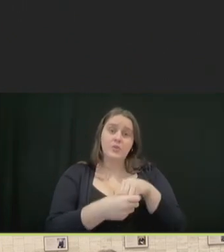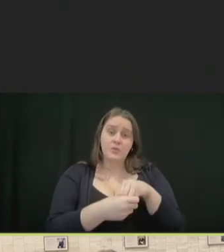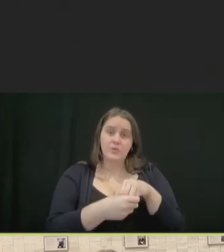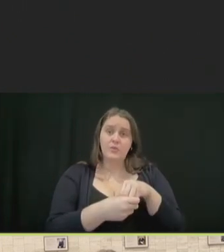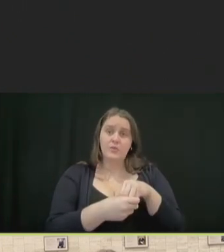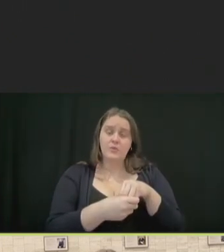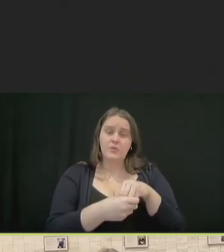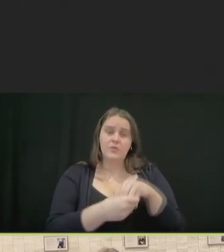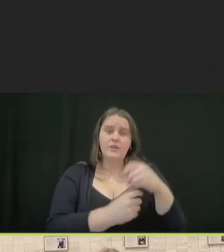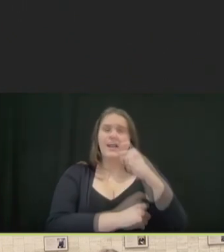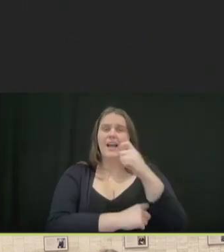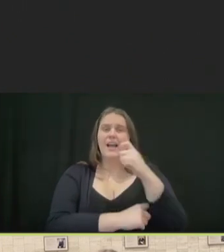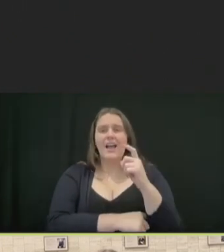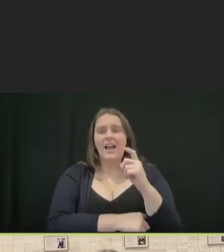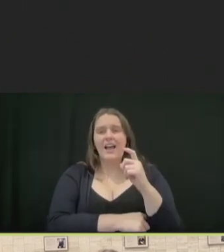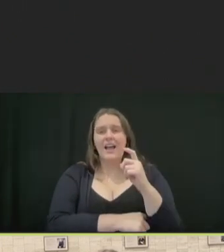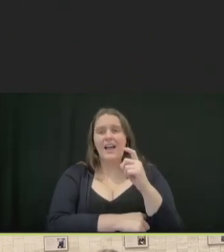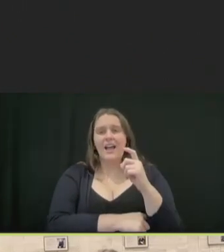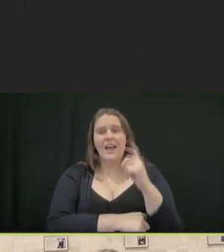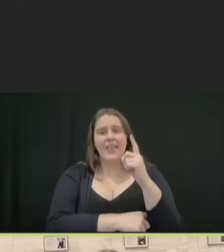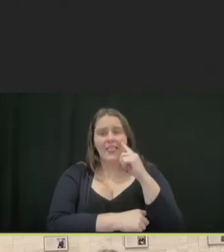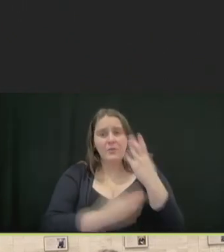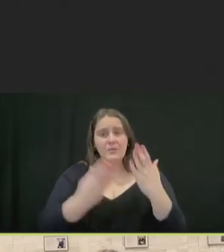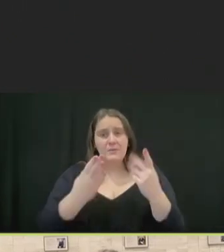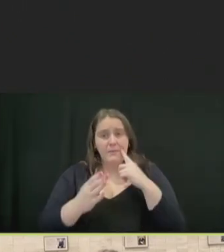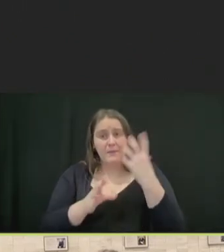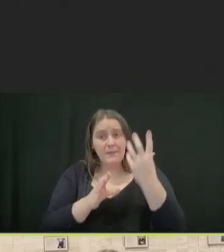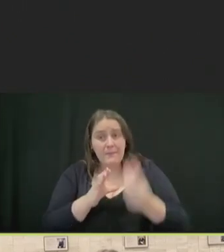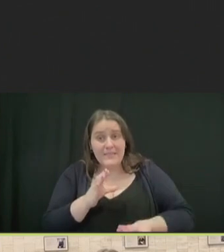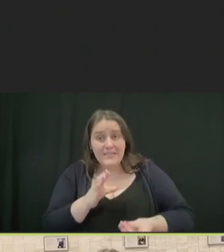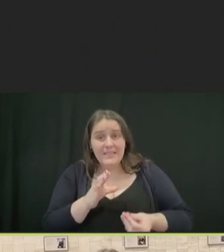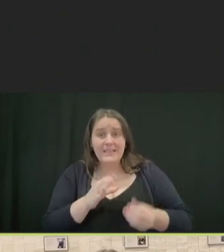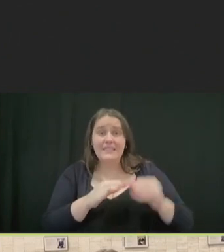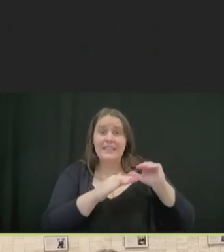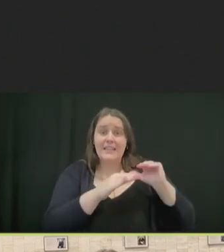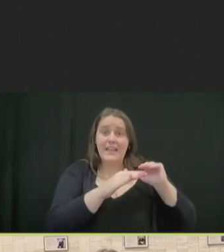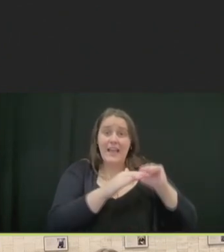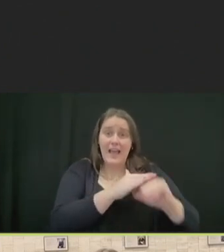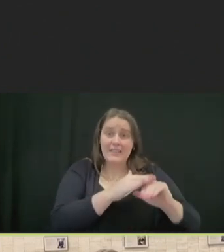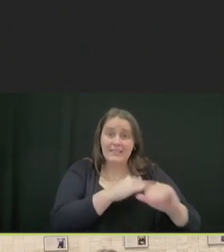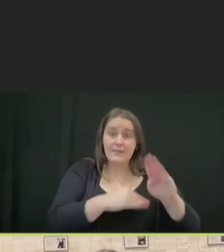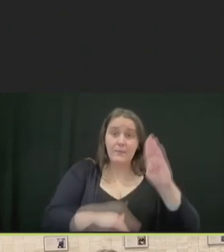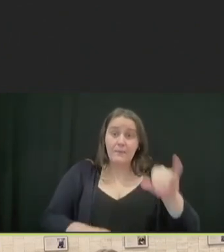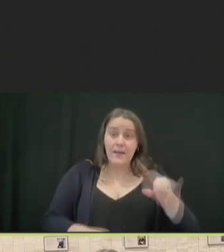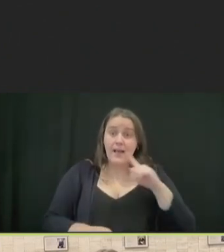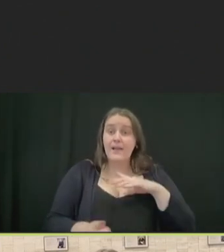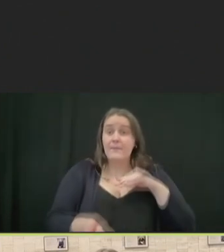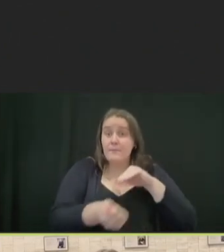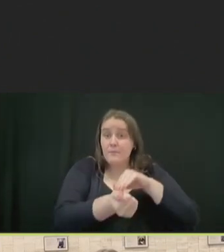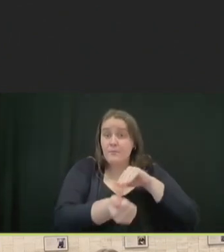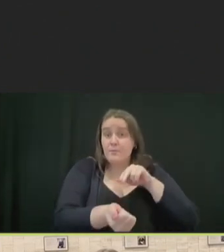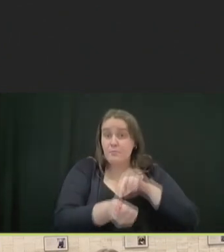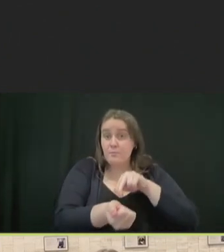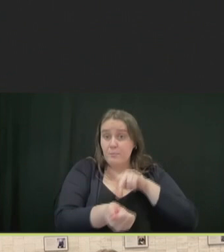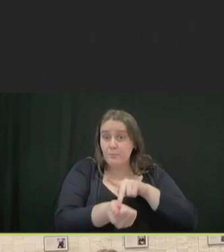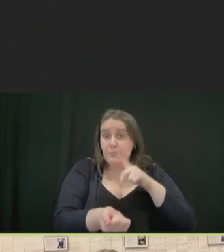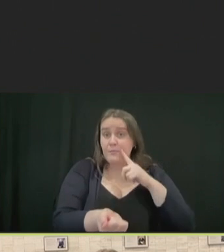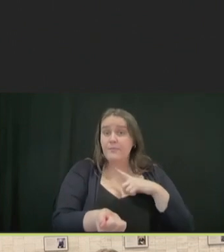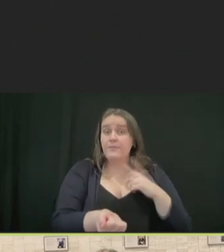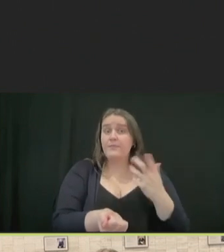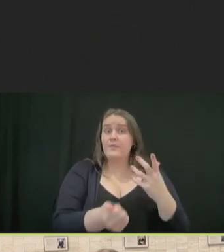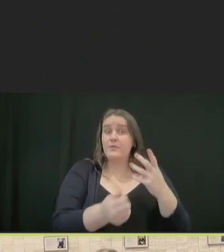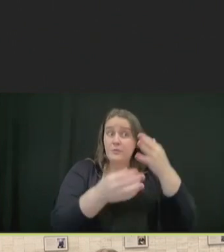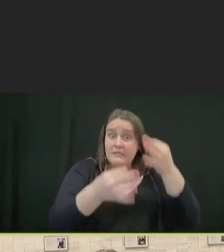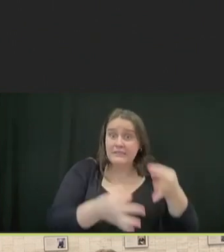also recognizing that what's perhaps missing is the access by providers to this information to make better